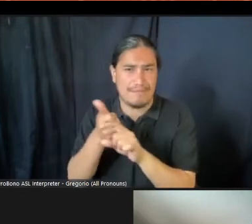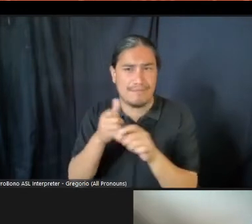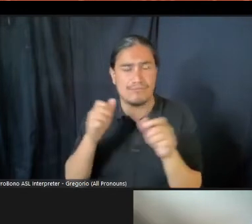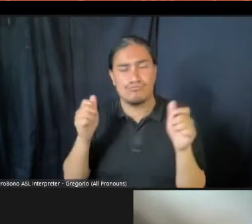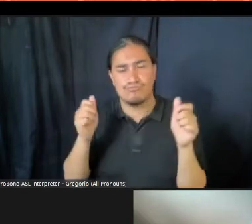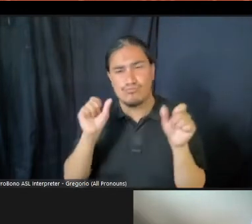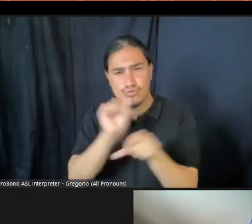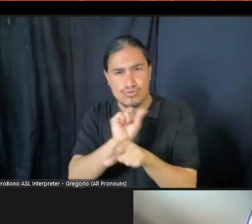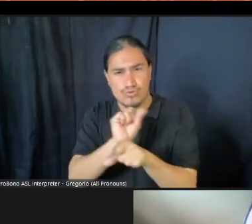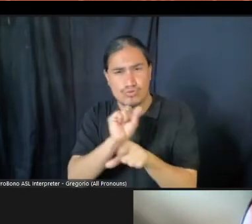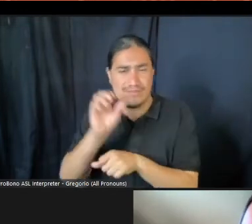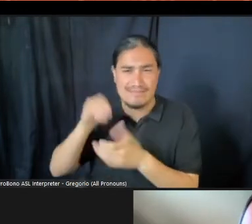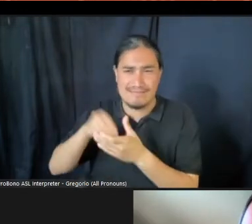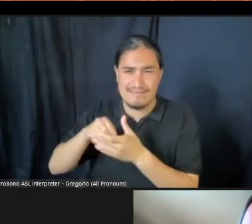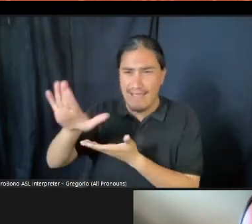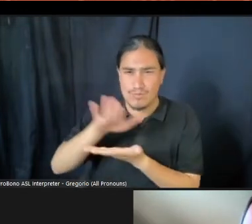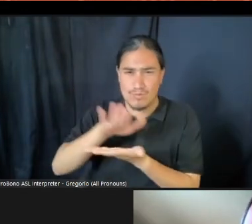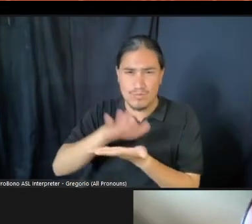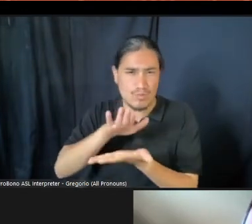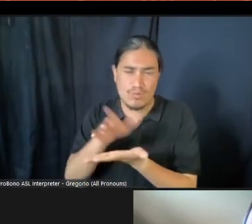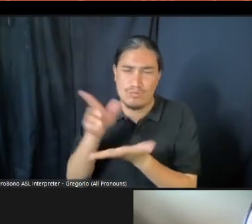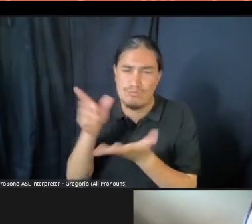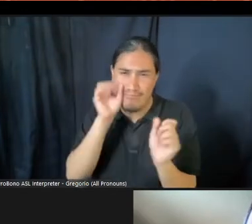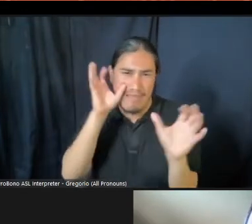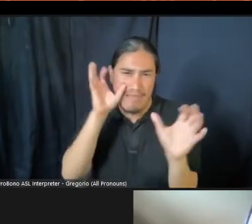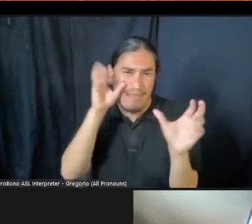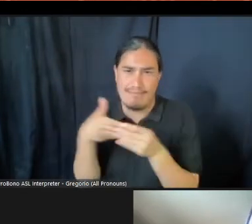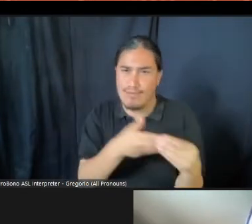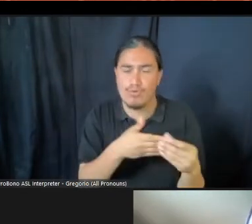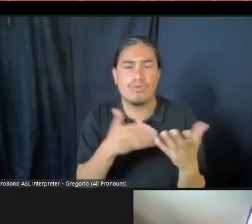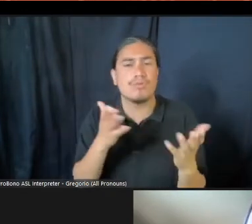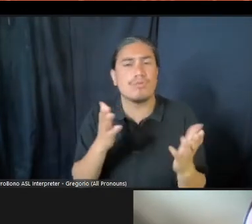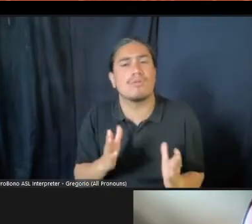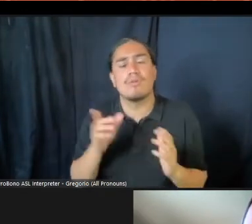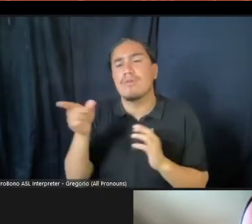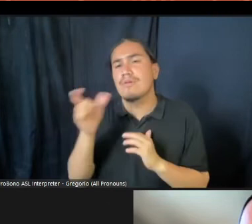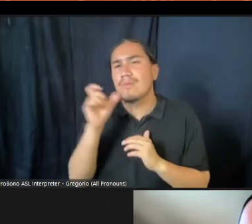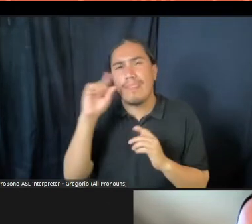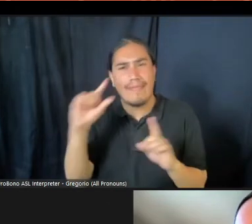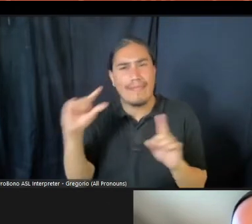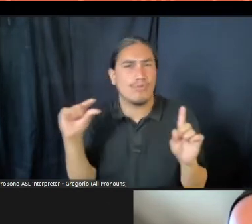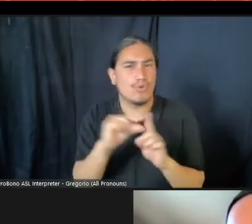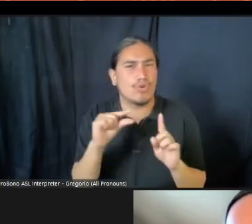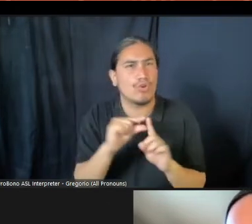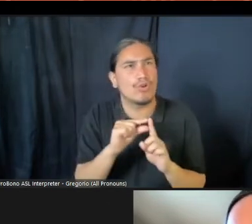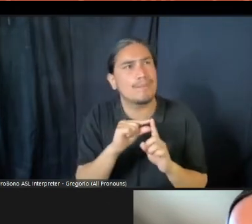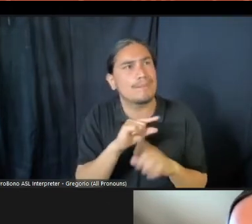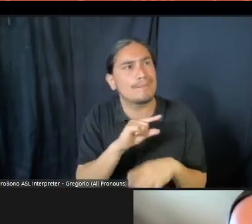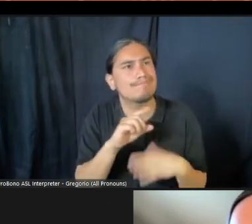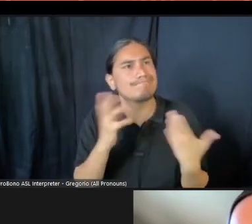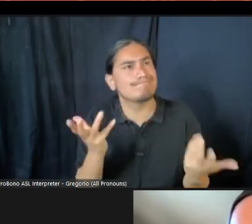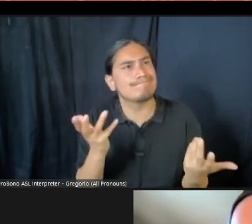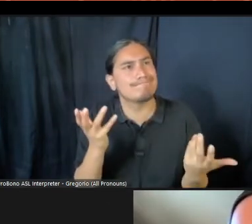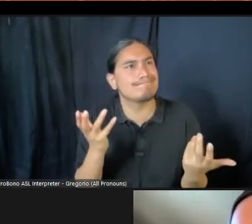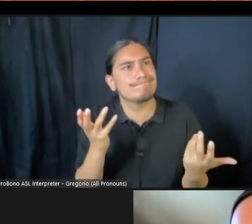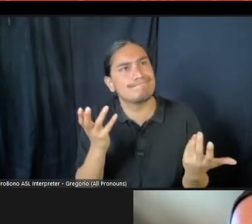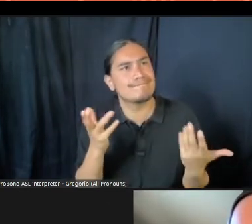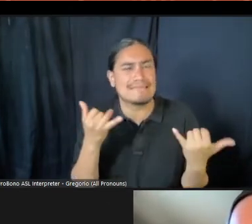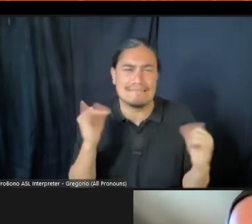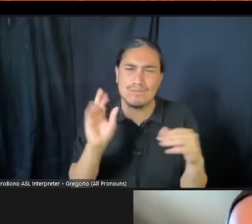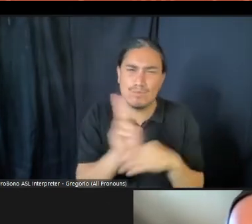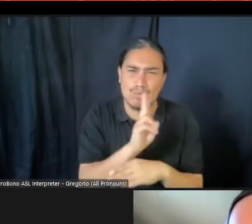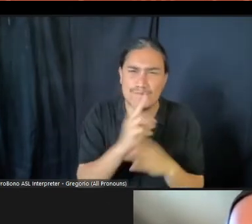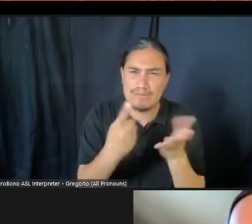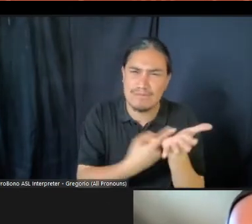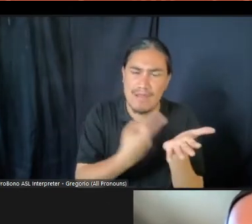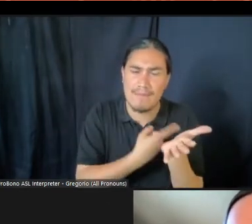just incredible leadership where I don't even think the term is as, I still use it sometimes, but I've